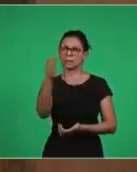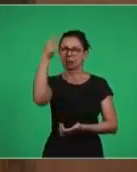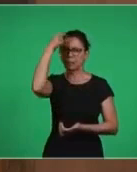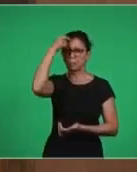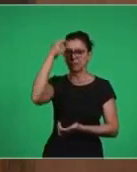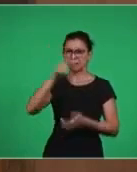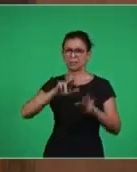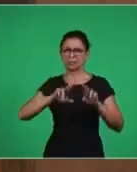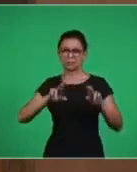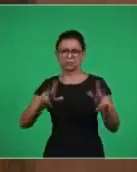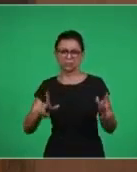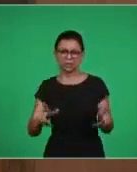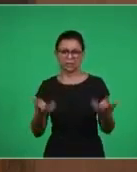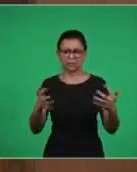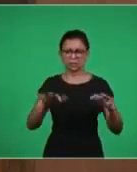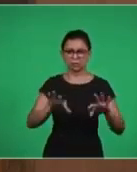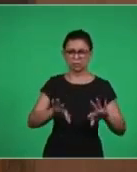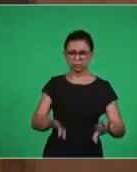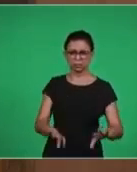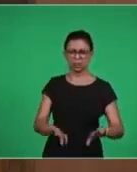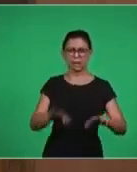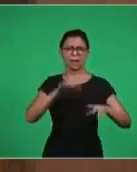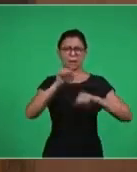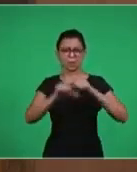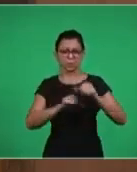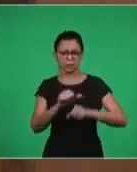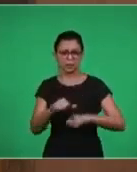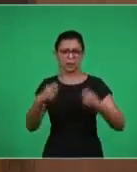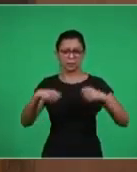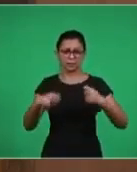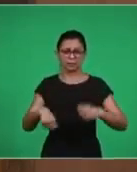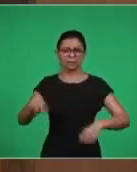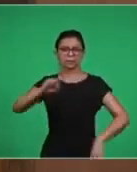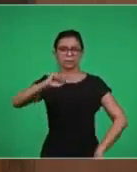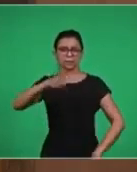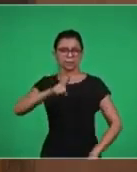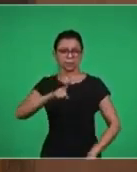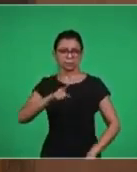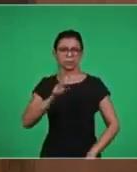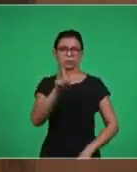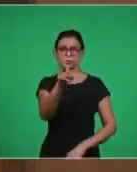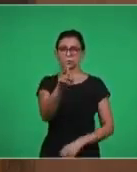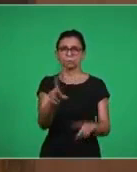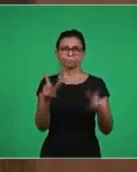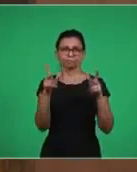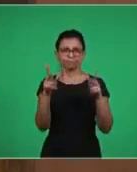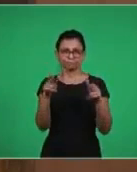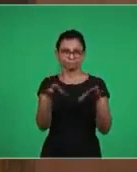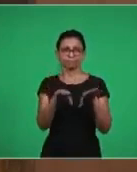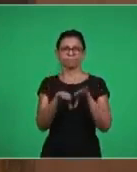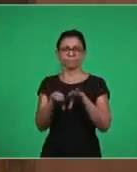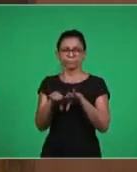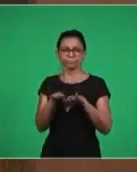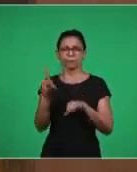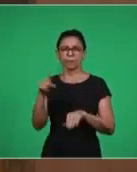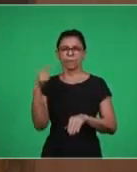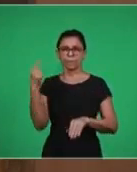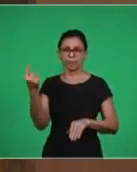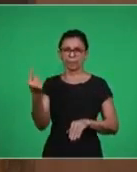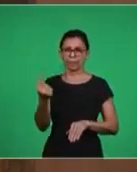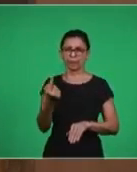head of people, but in of people that think about it, but it's going to continue in the way that it needs to continue. We are